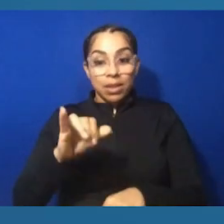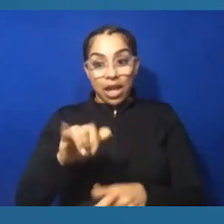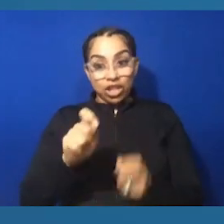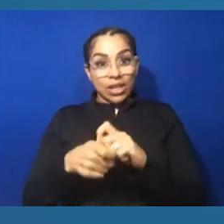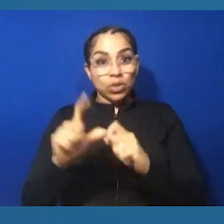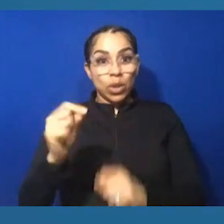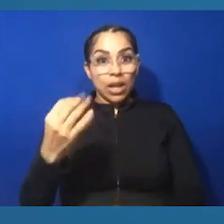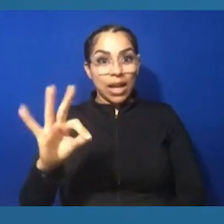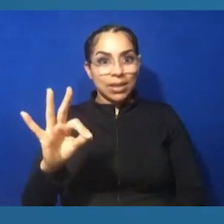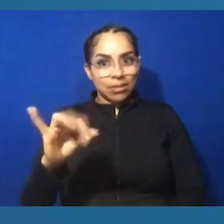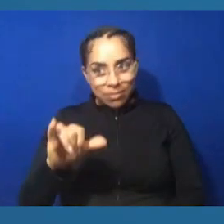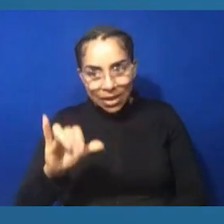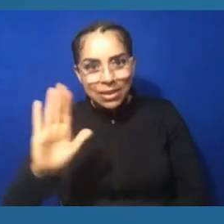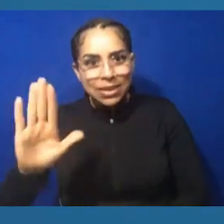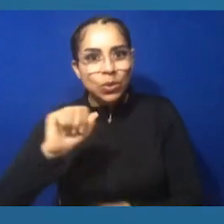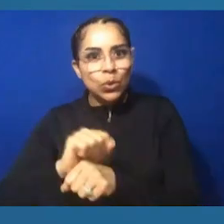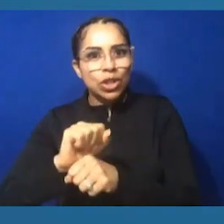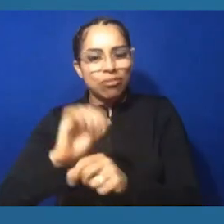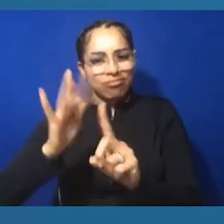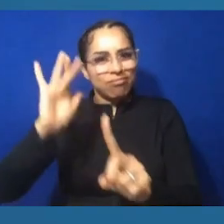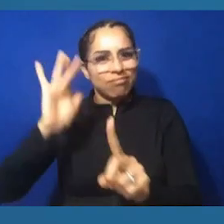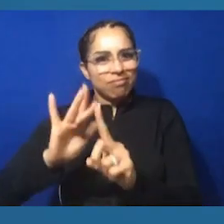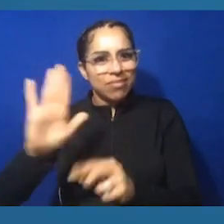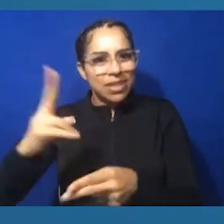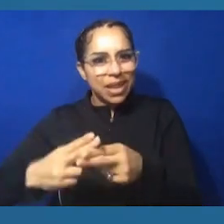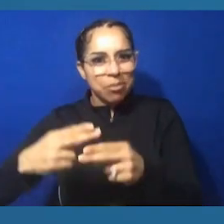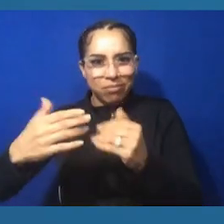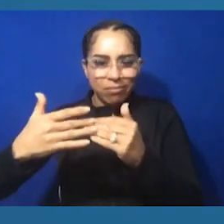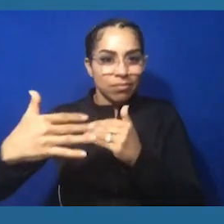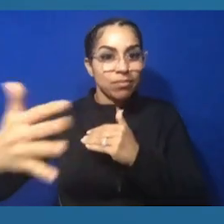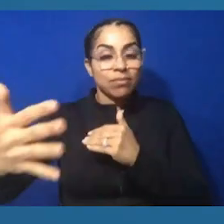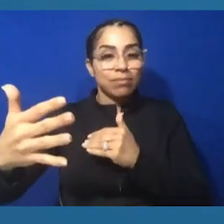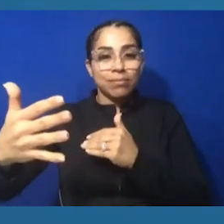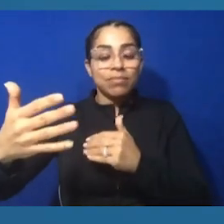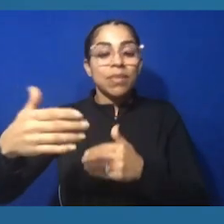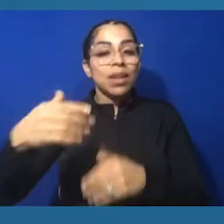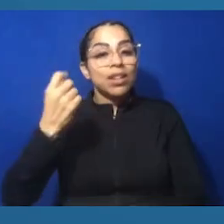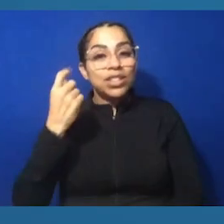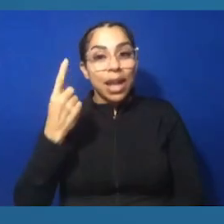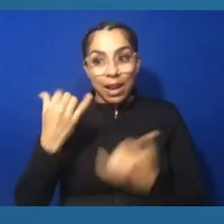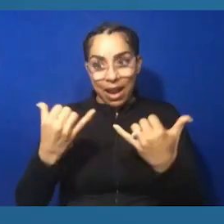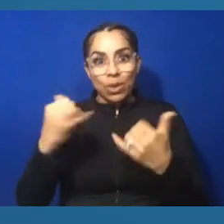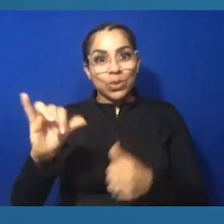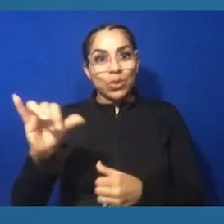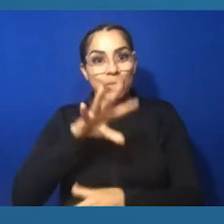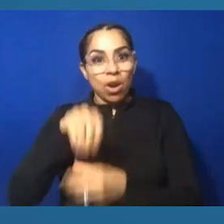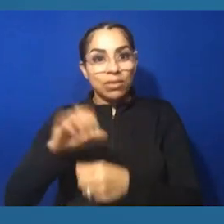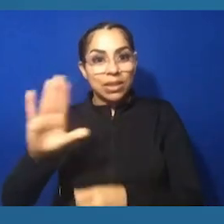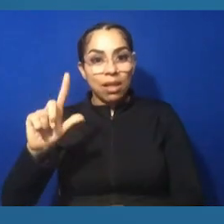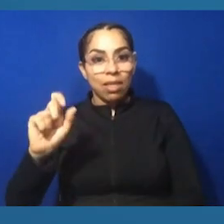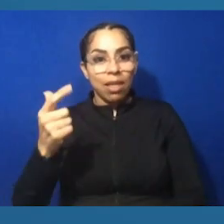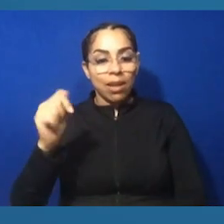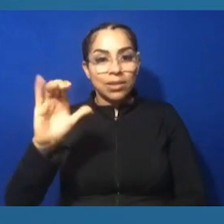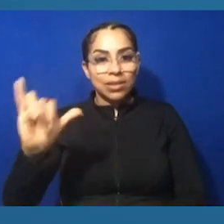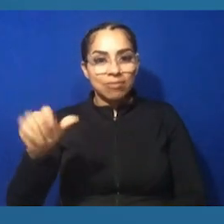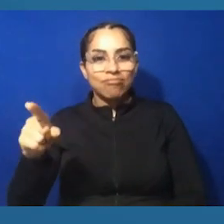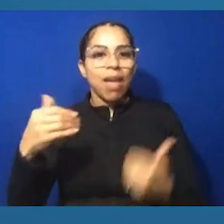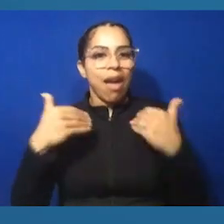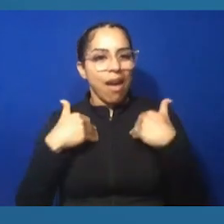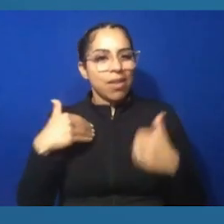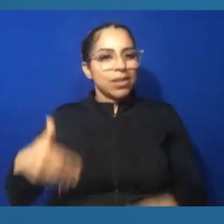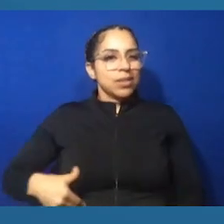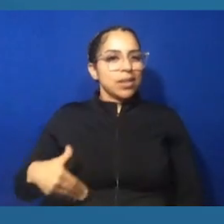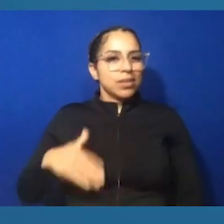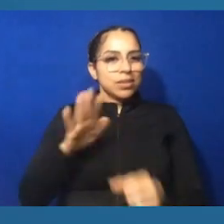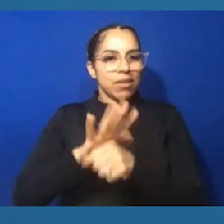his legacy. Well, what also is part of his legacy now and this legislature is that they had the sense enough to know that